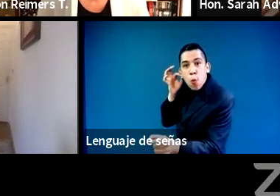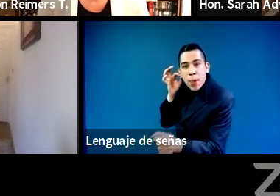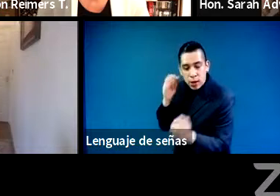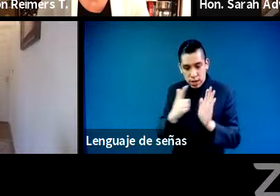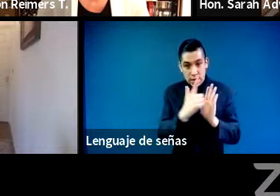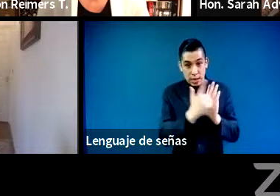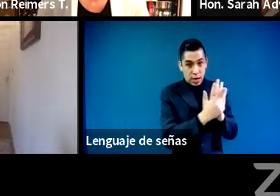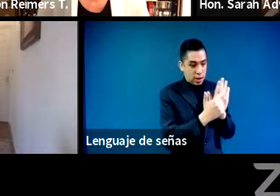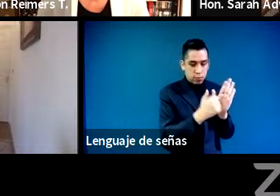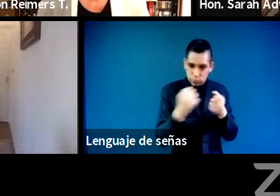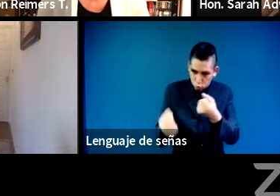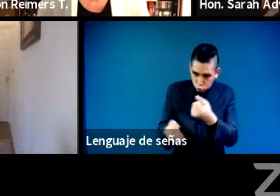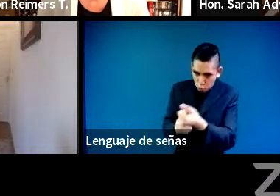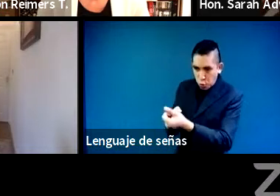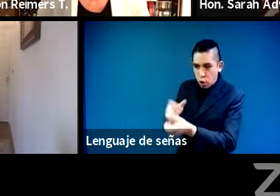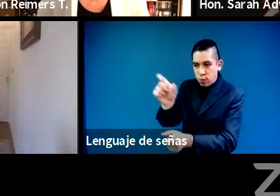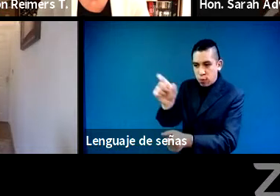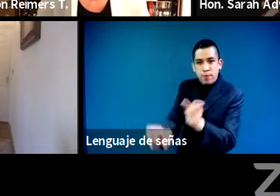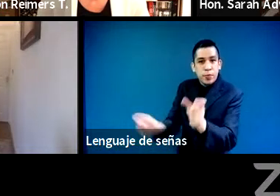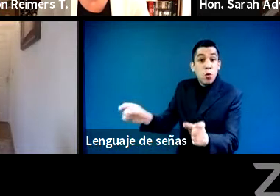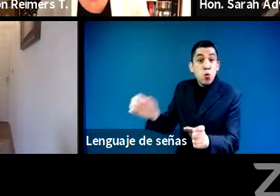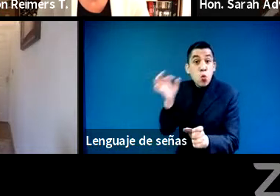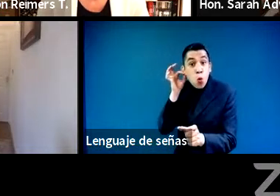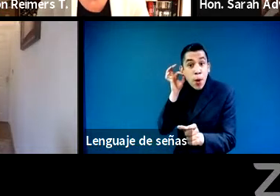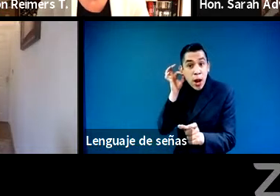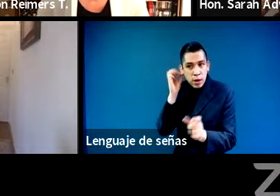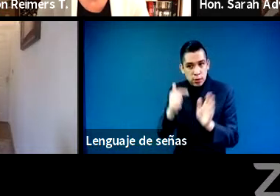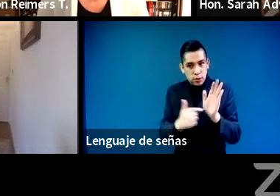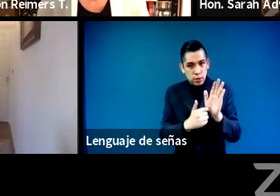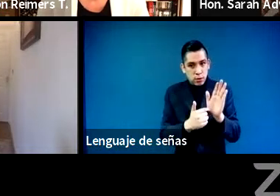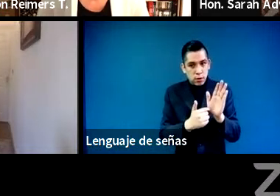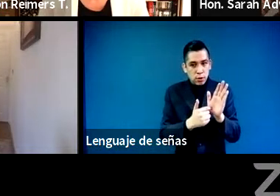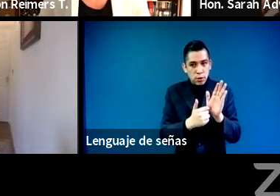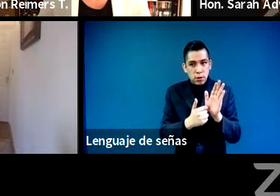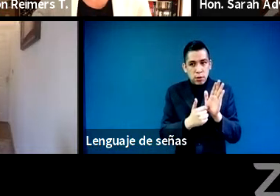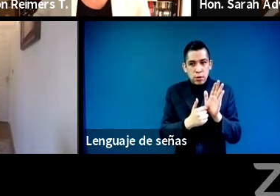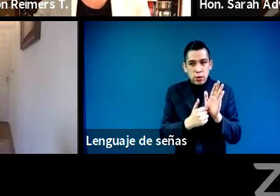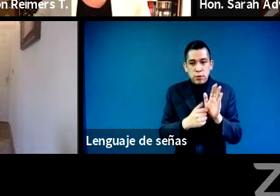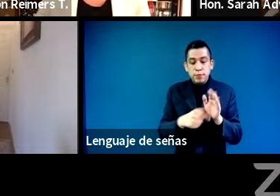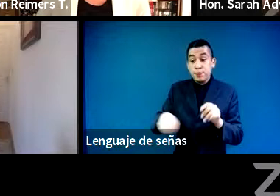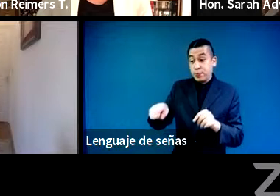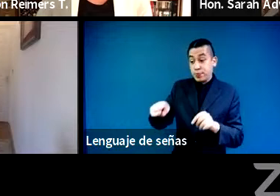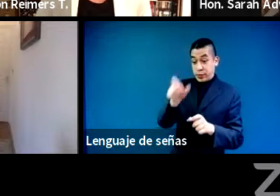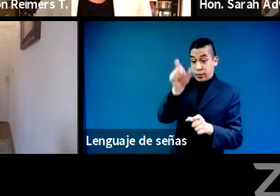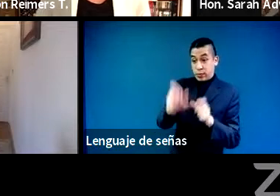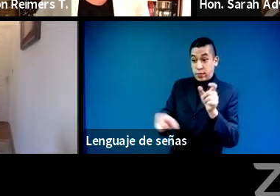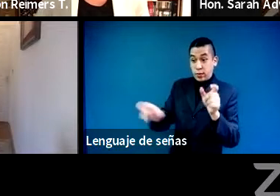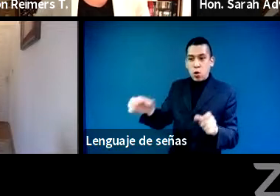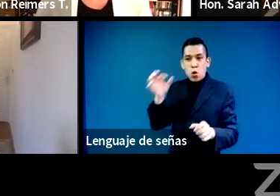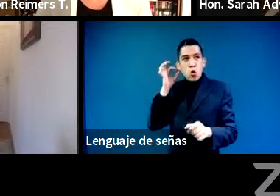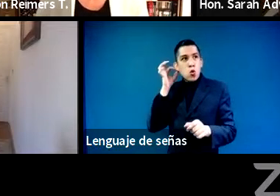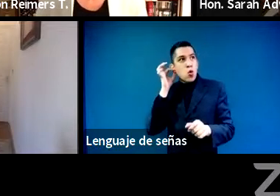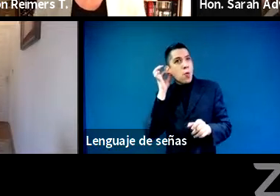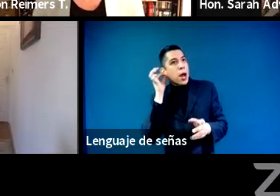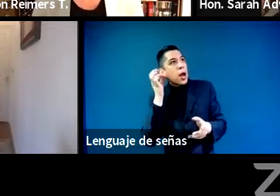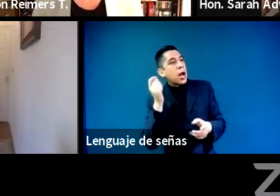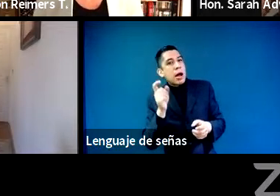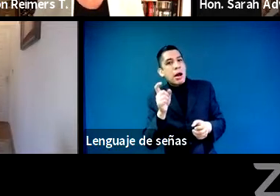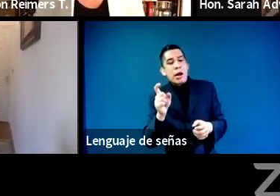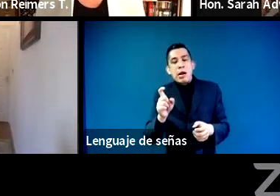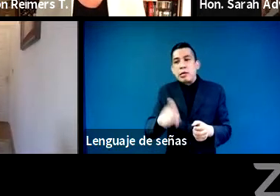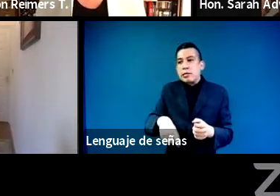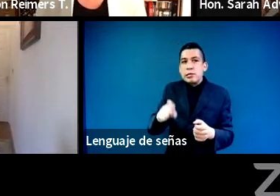thinking about somebody harming them directly or indirectly, any member of their families, in setting the right agenda of